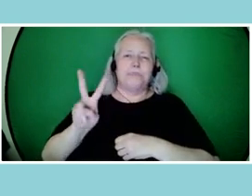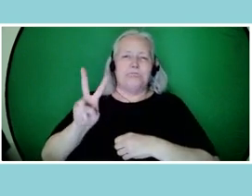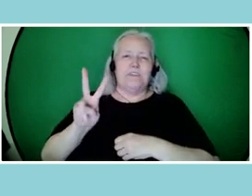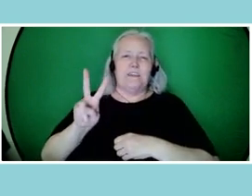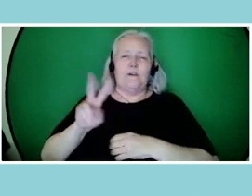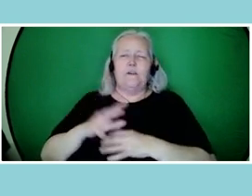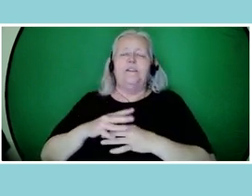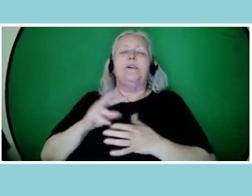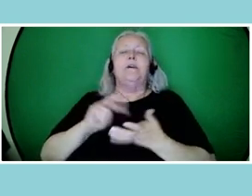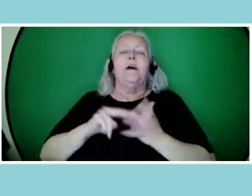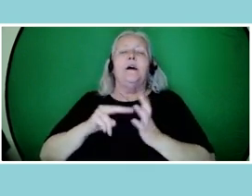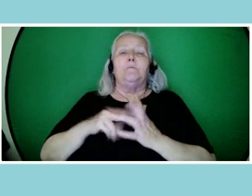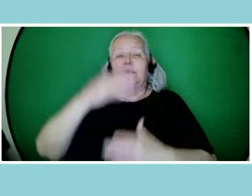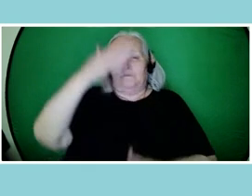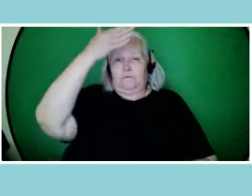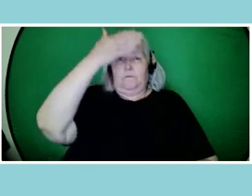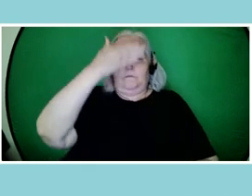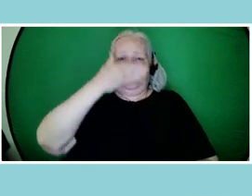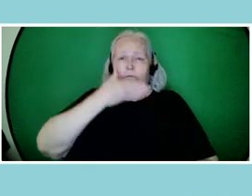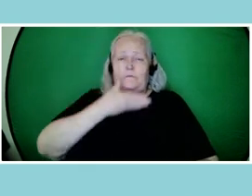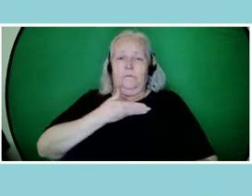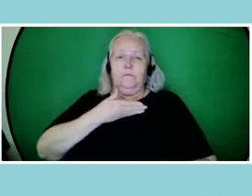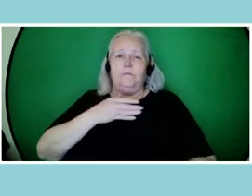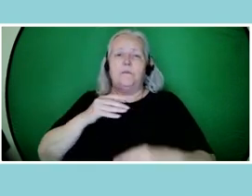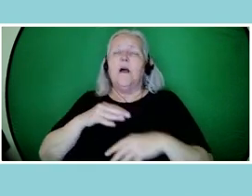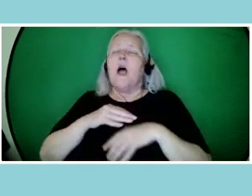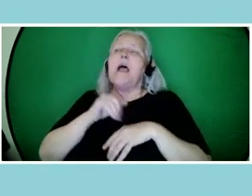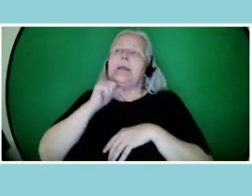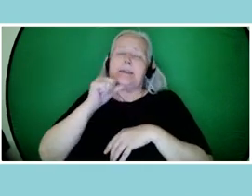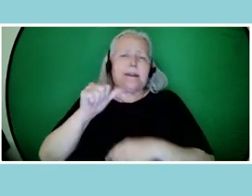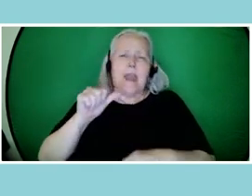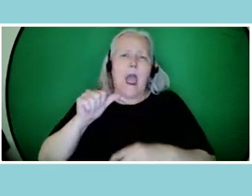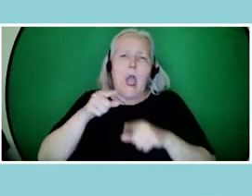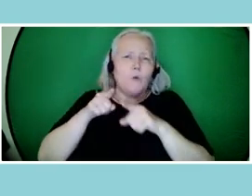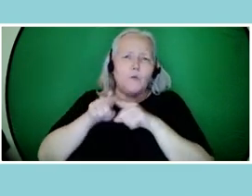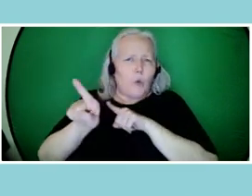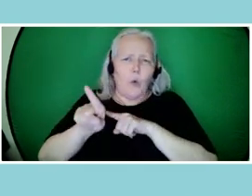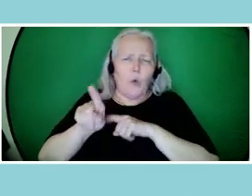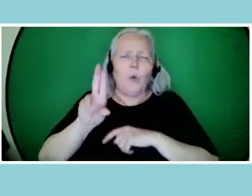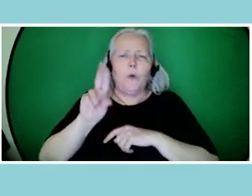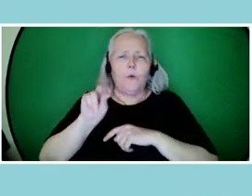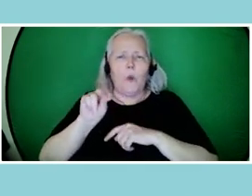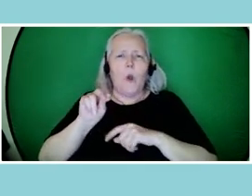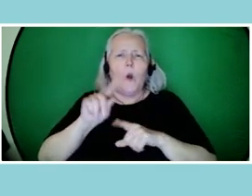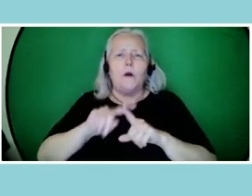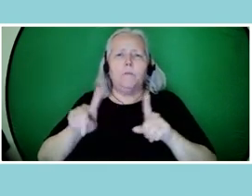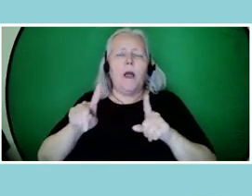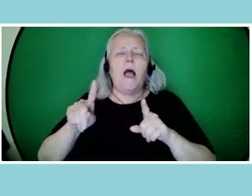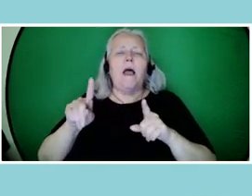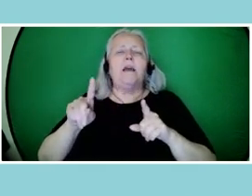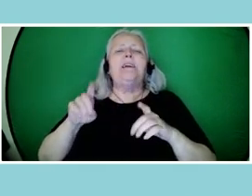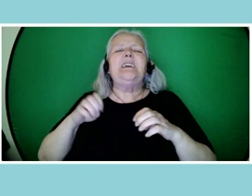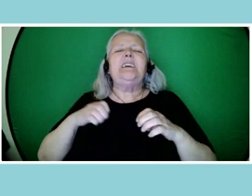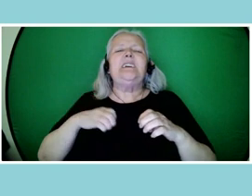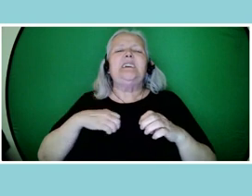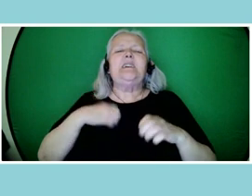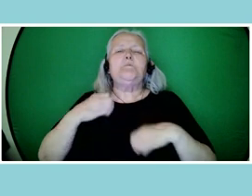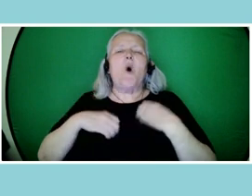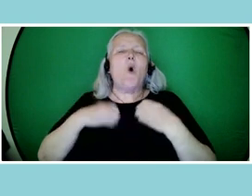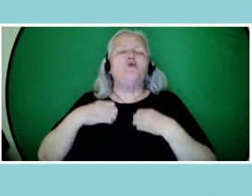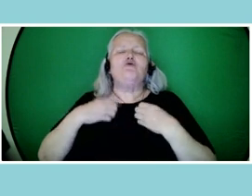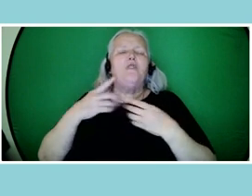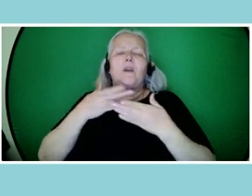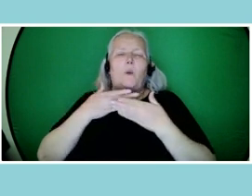detachment, right? Don't be rude, but just also like emotionally divest from the